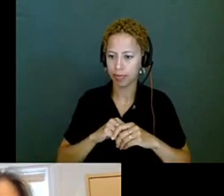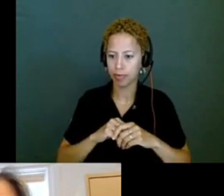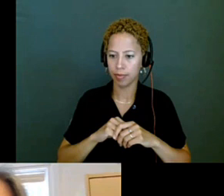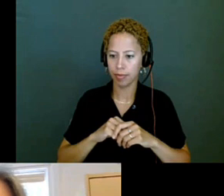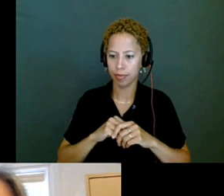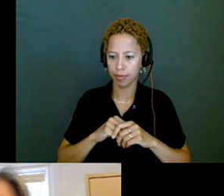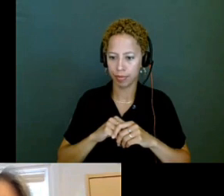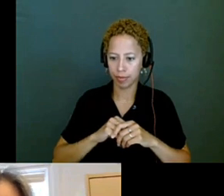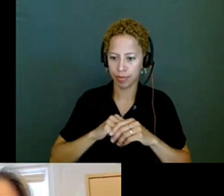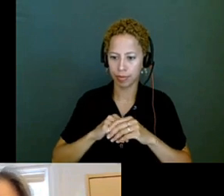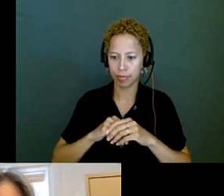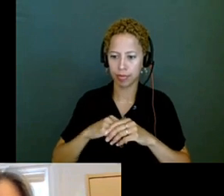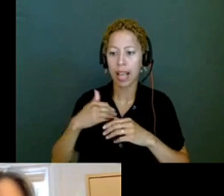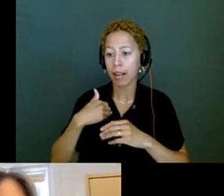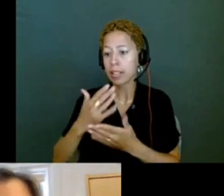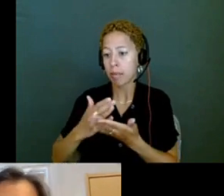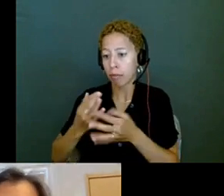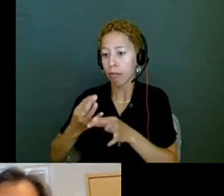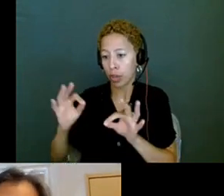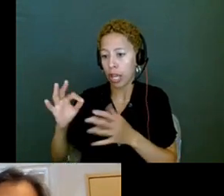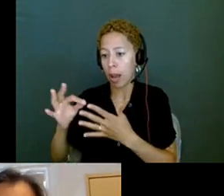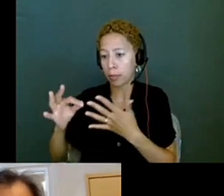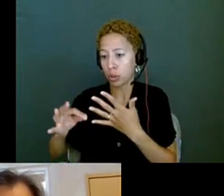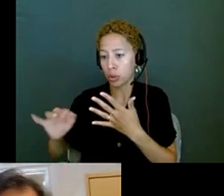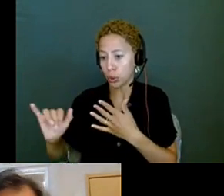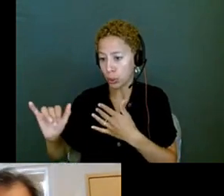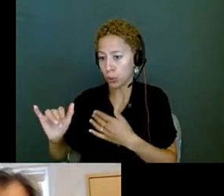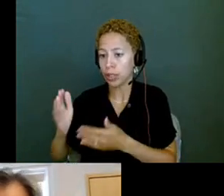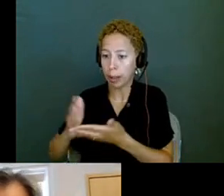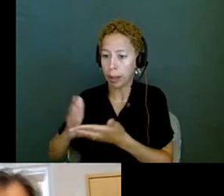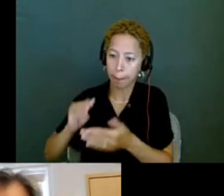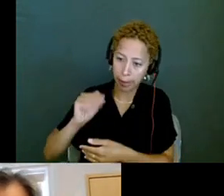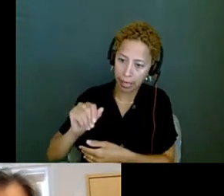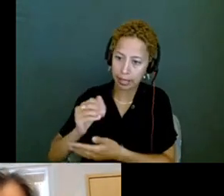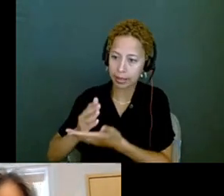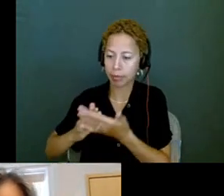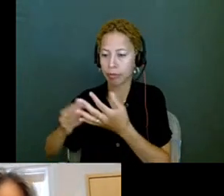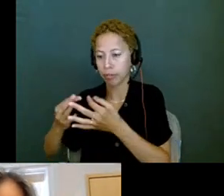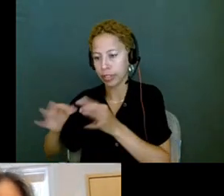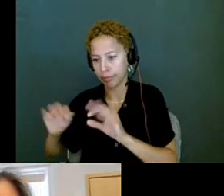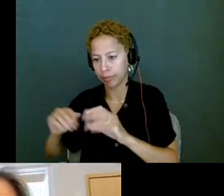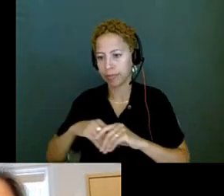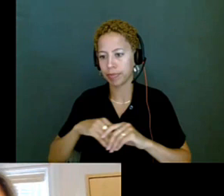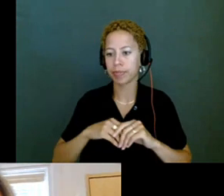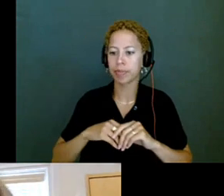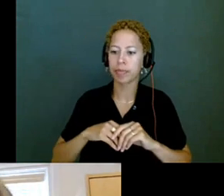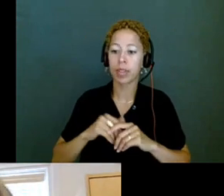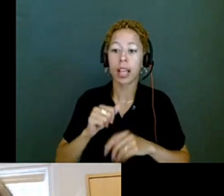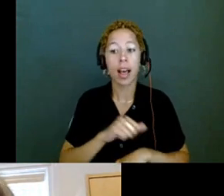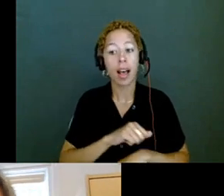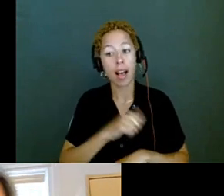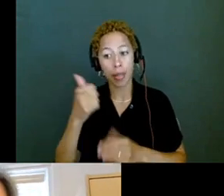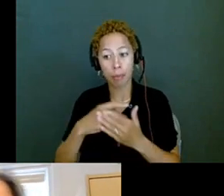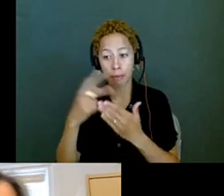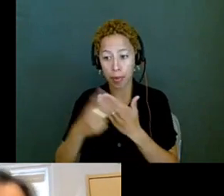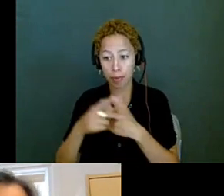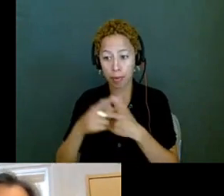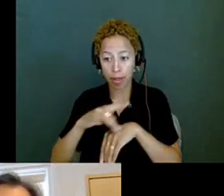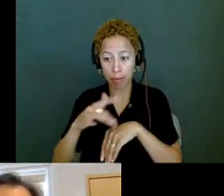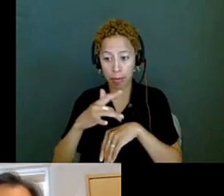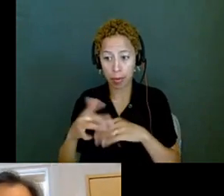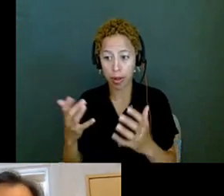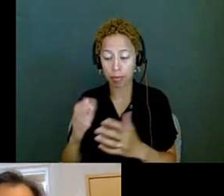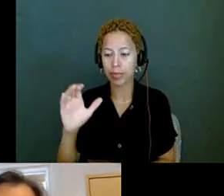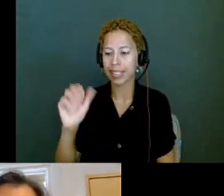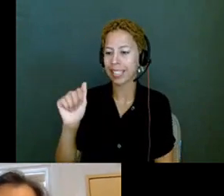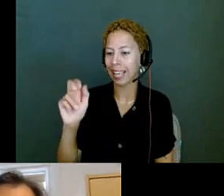And there are free options with Asana. Another one that is available, and I'll show you that briefly too, is within